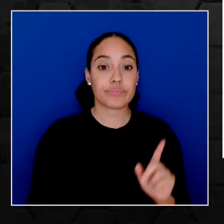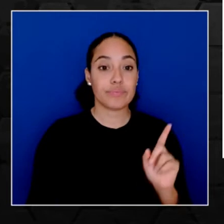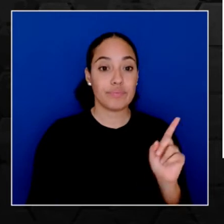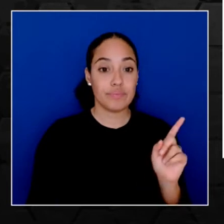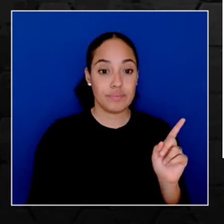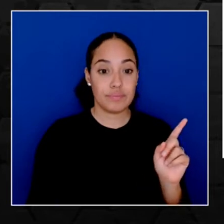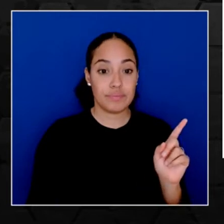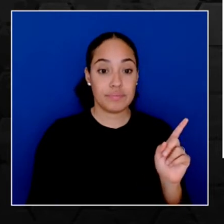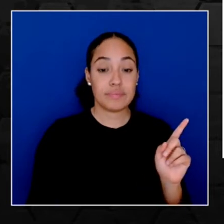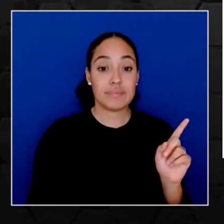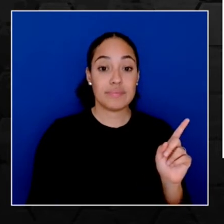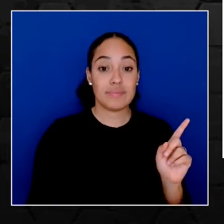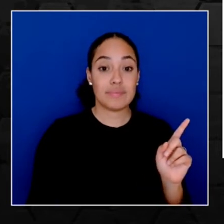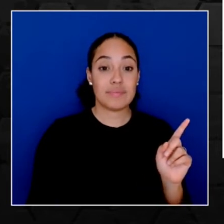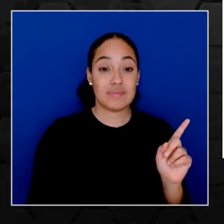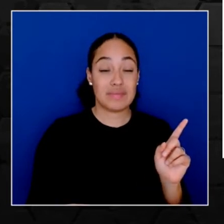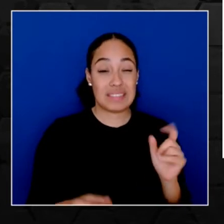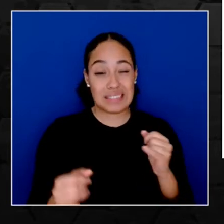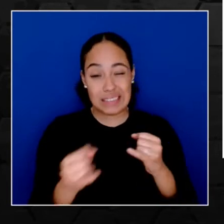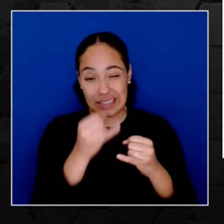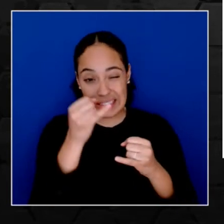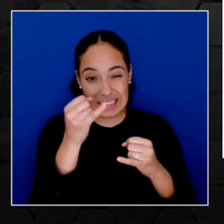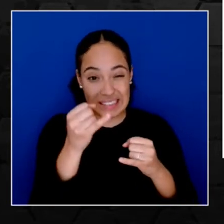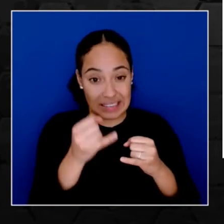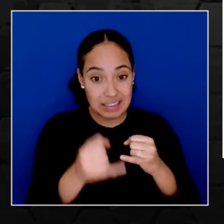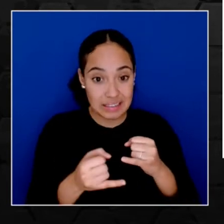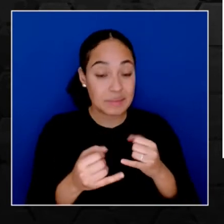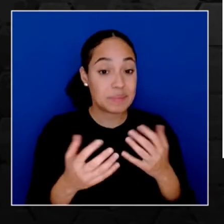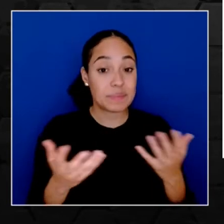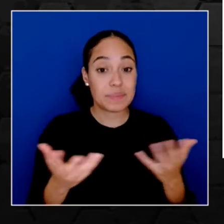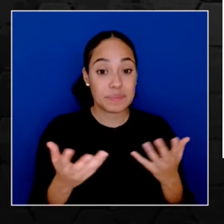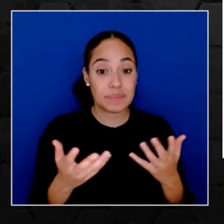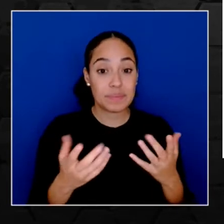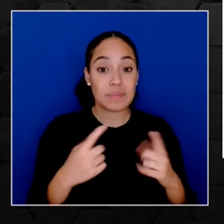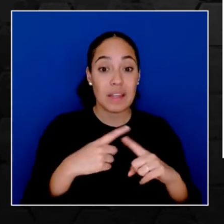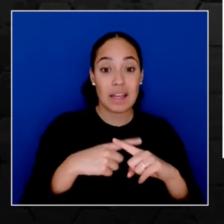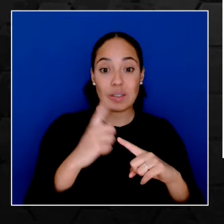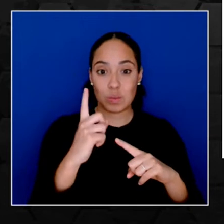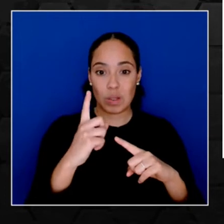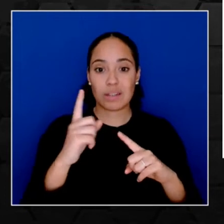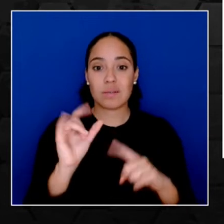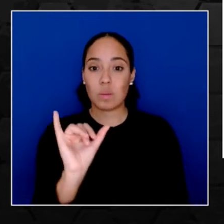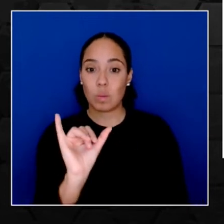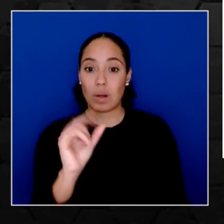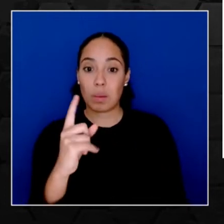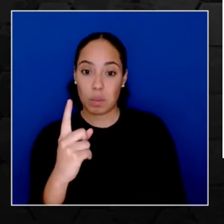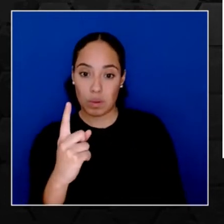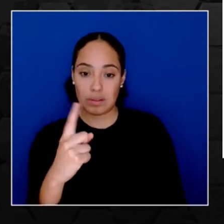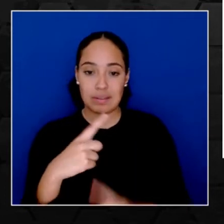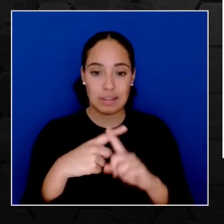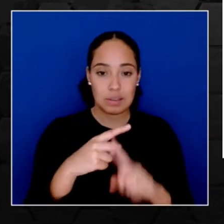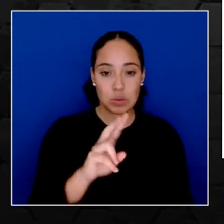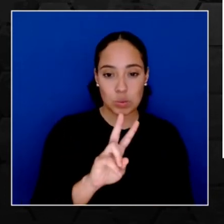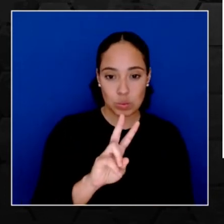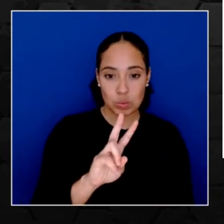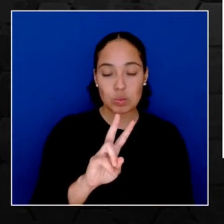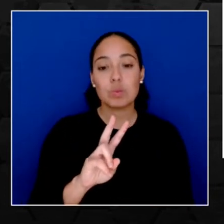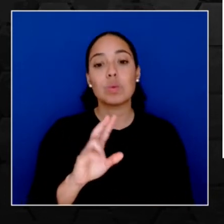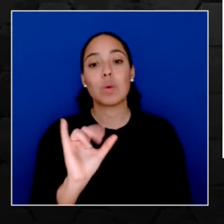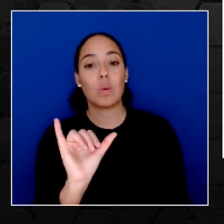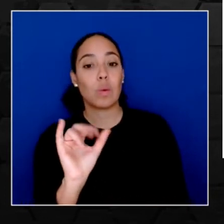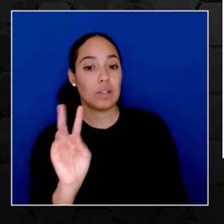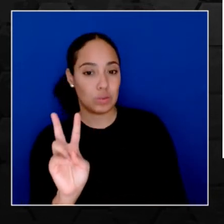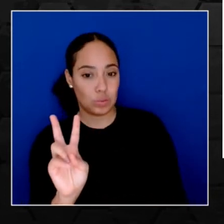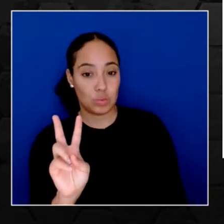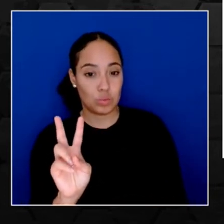not the least, you can say, so I'm just adding 4 variable x1, x2, y1, y2, because linear regression have a straight line. Cool. So if I'm